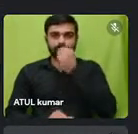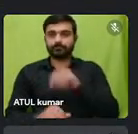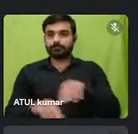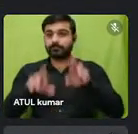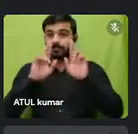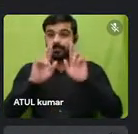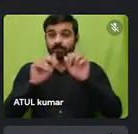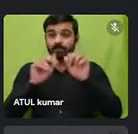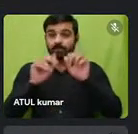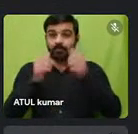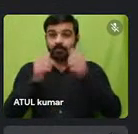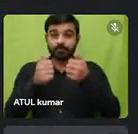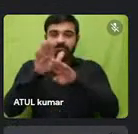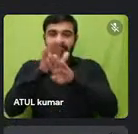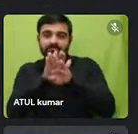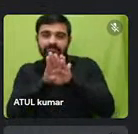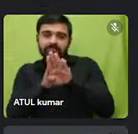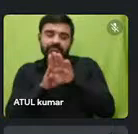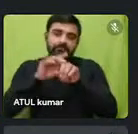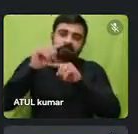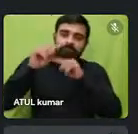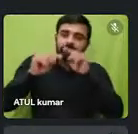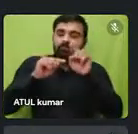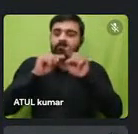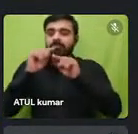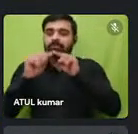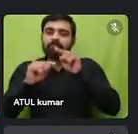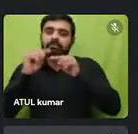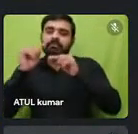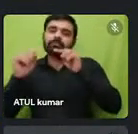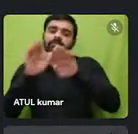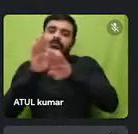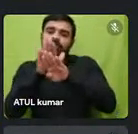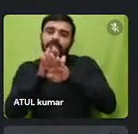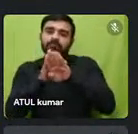It's very slow responding, I see.